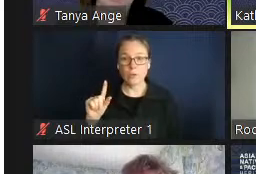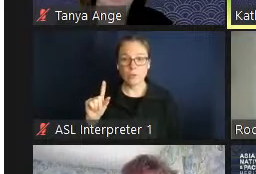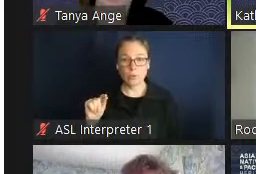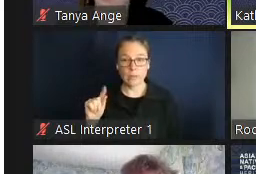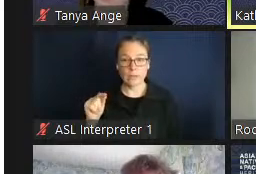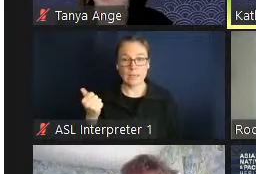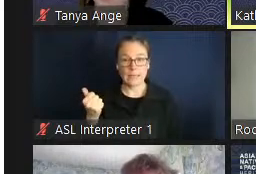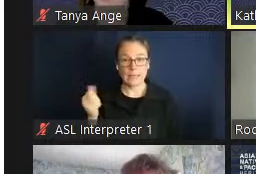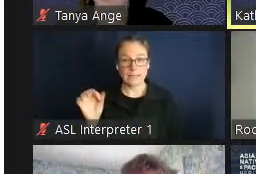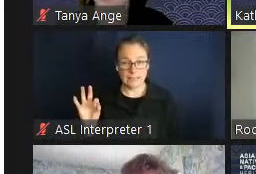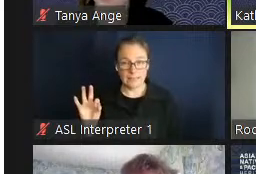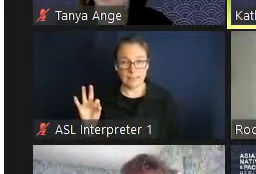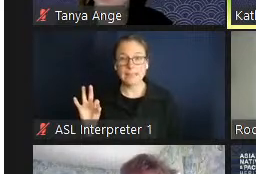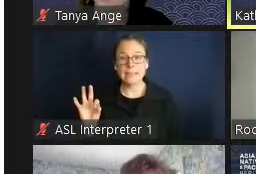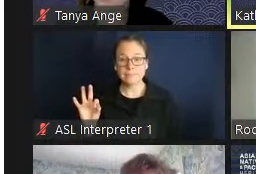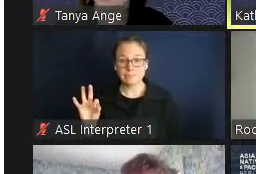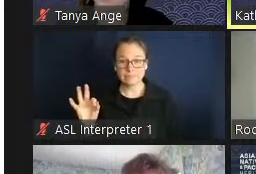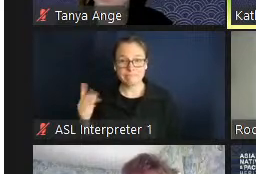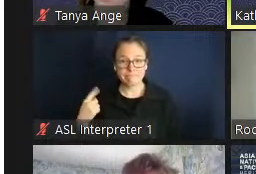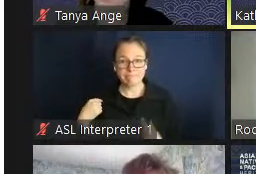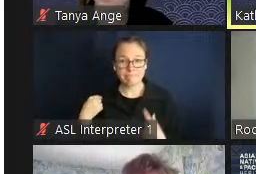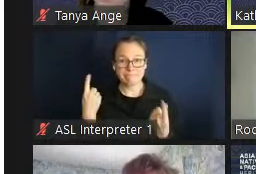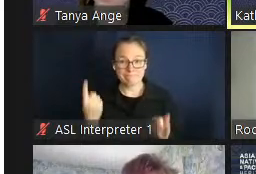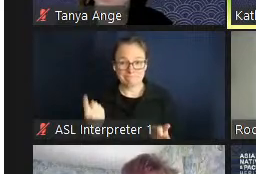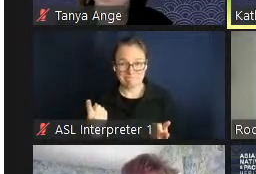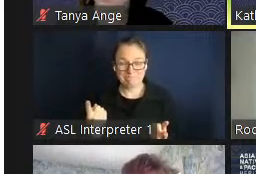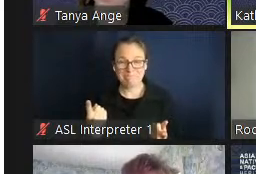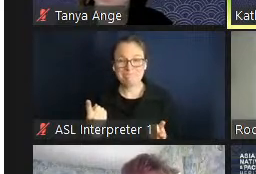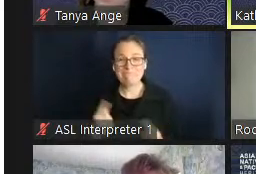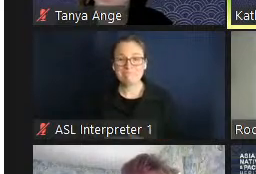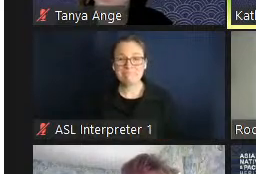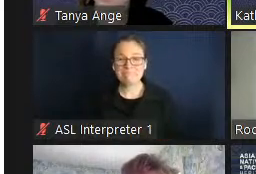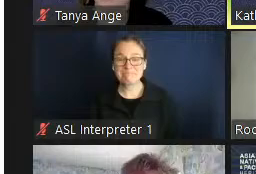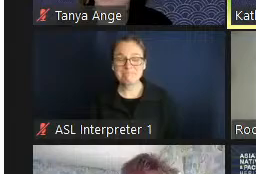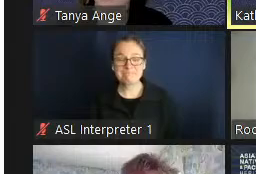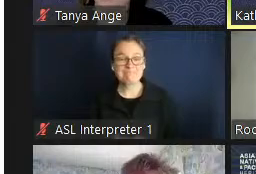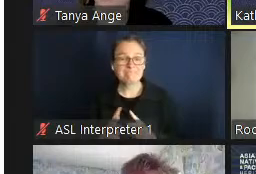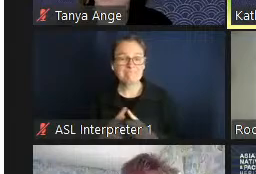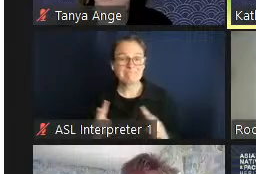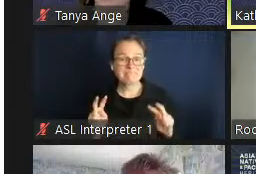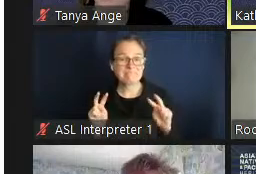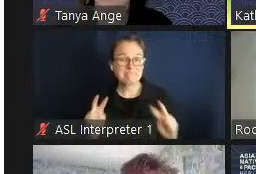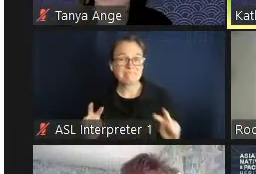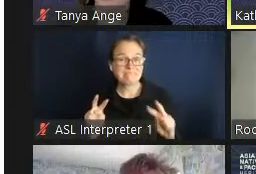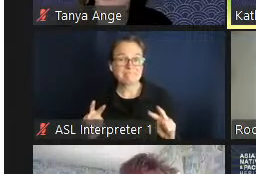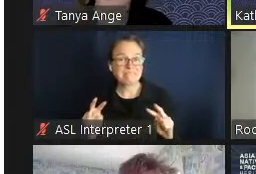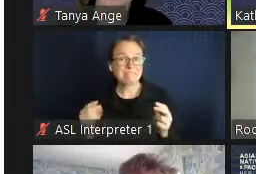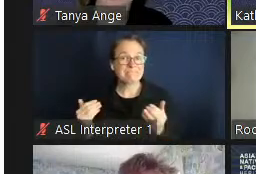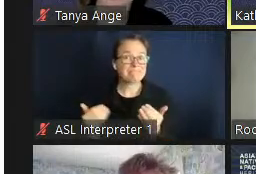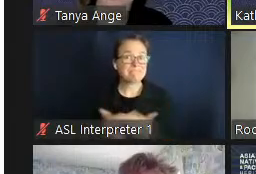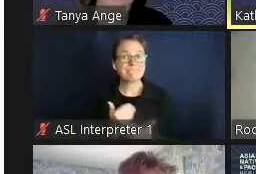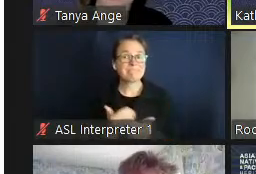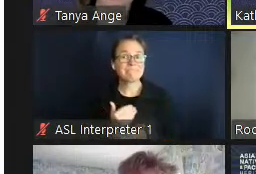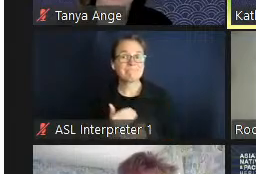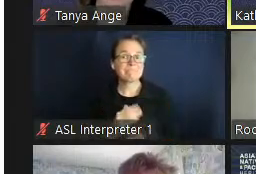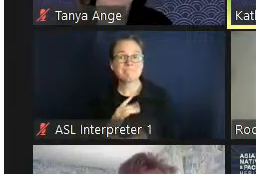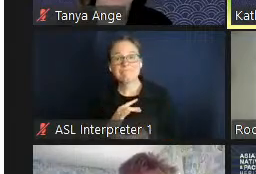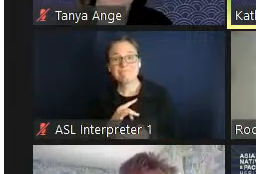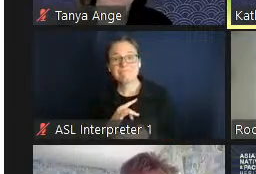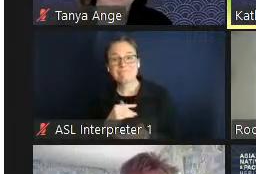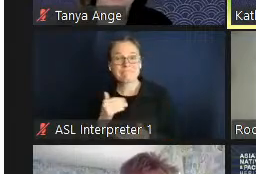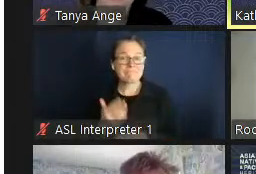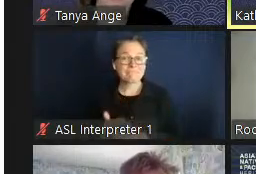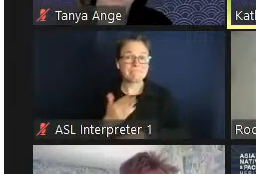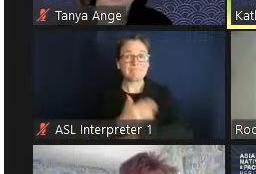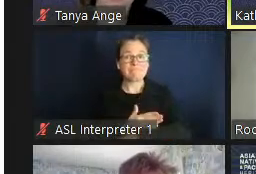2019. So I am looking forward to this new and improved budget process,